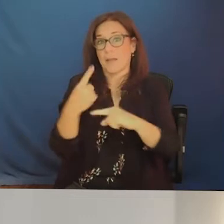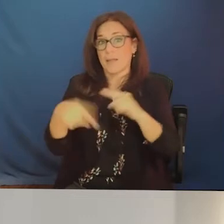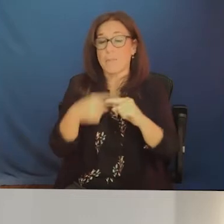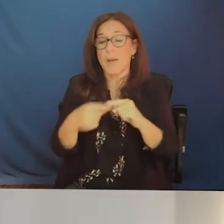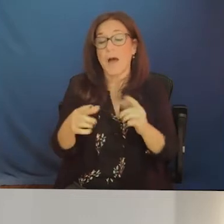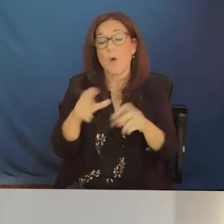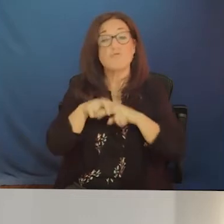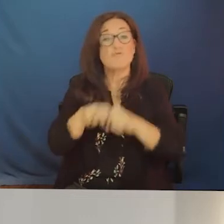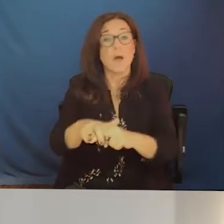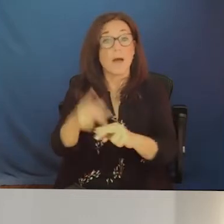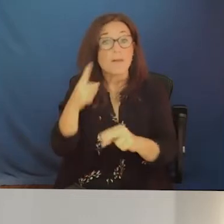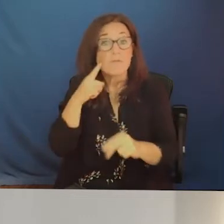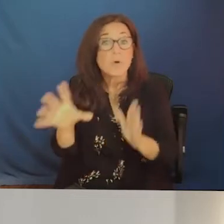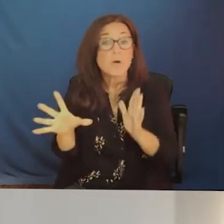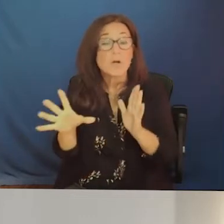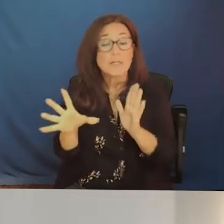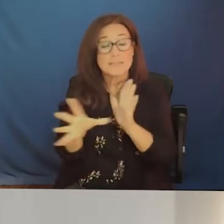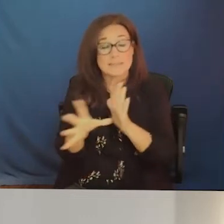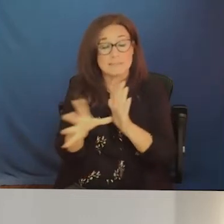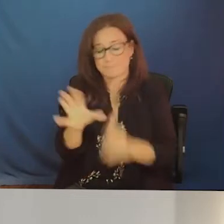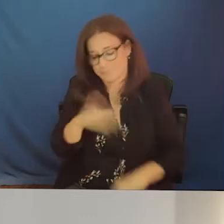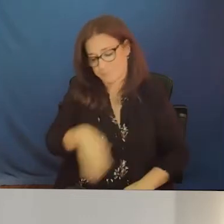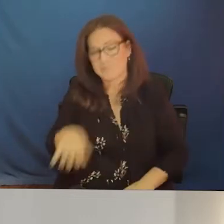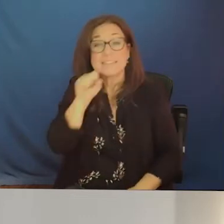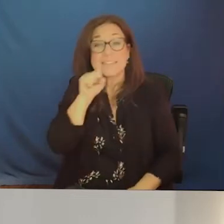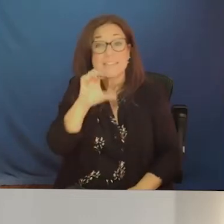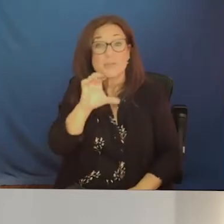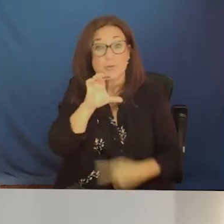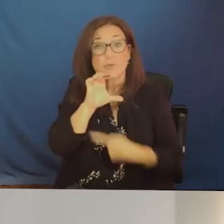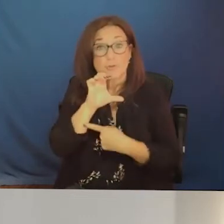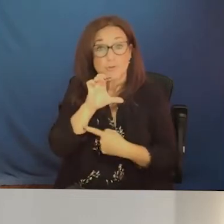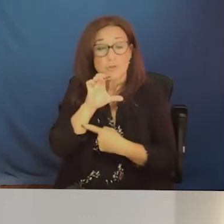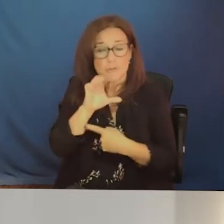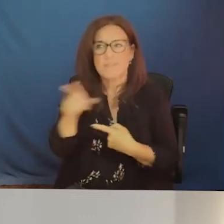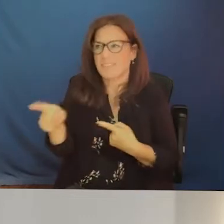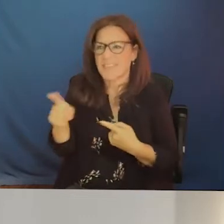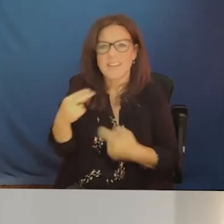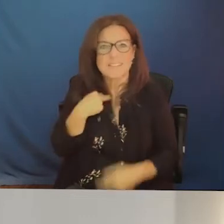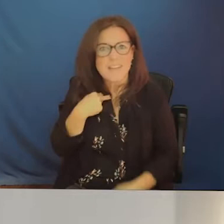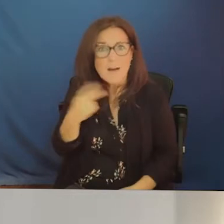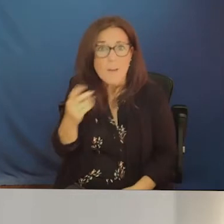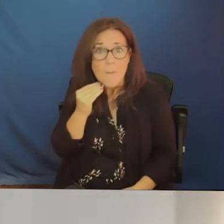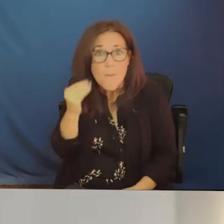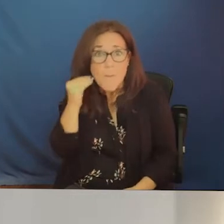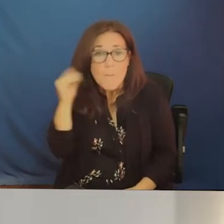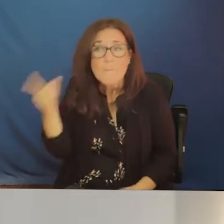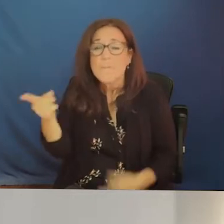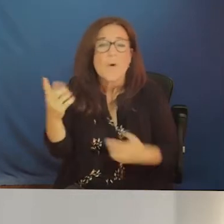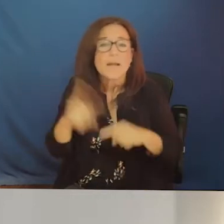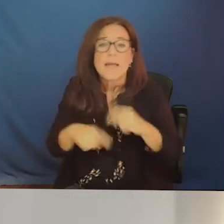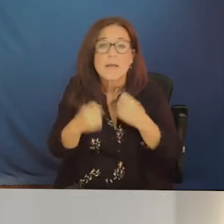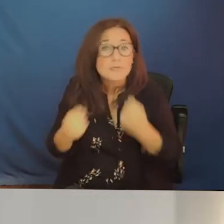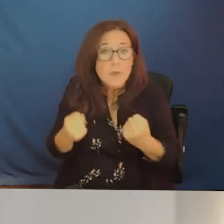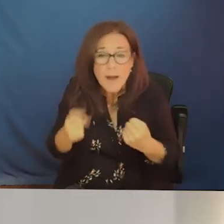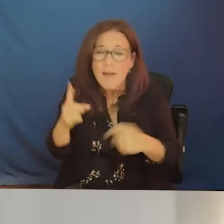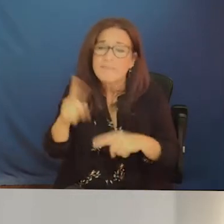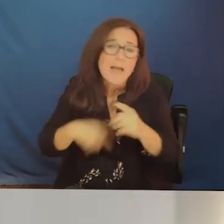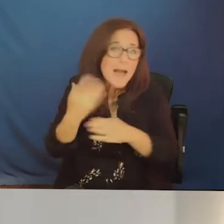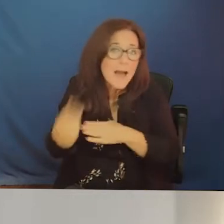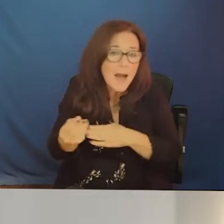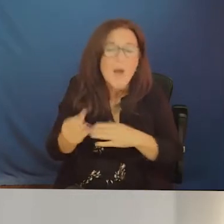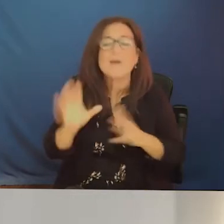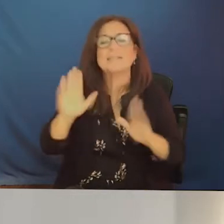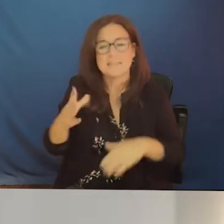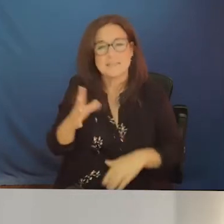homebound in order to accomplish, to make sure that everyone that is willing to get the vaccination will do that and